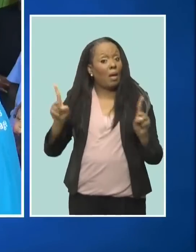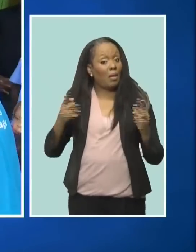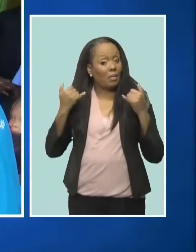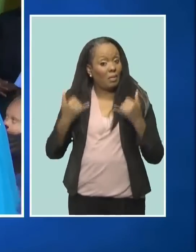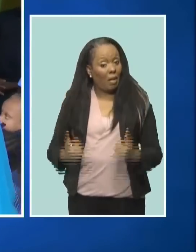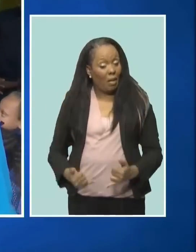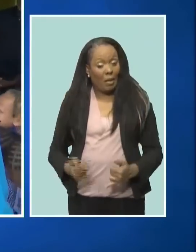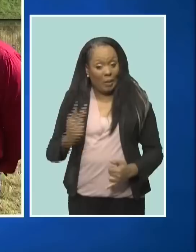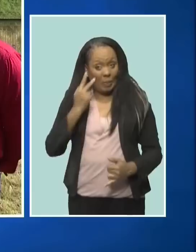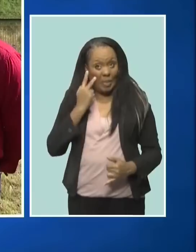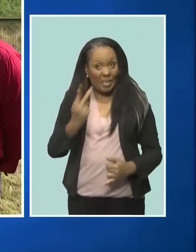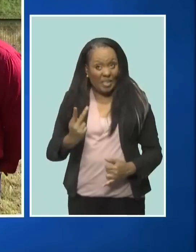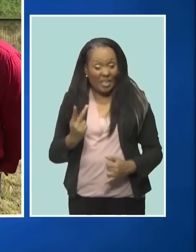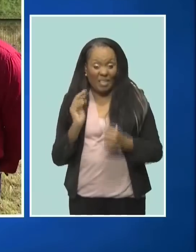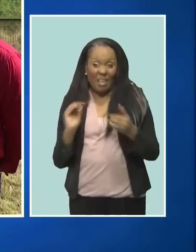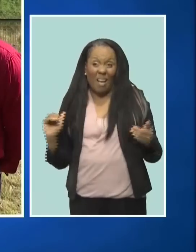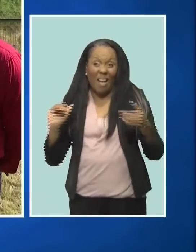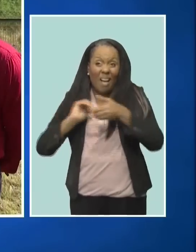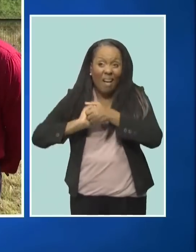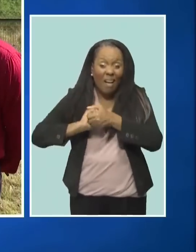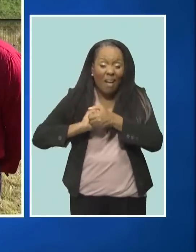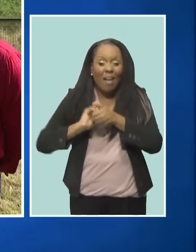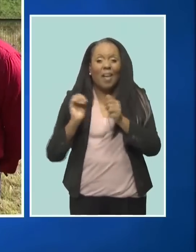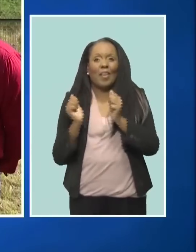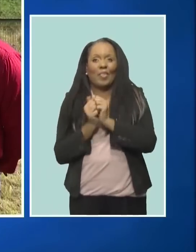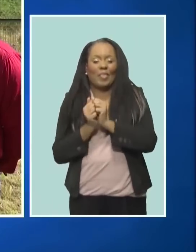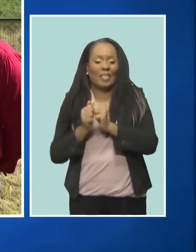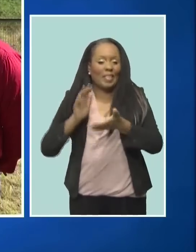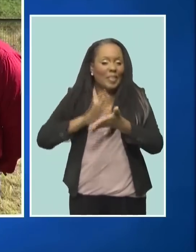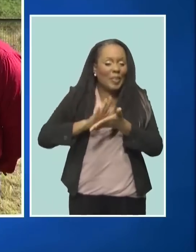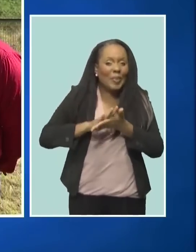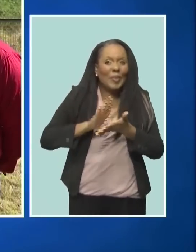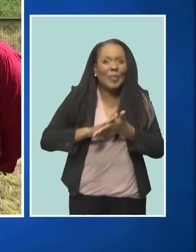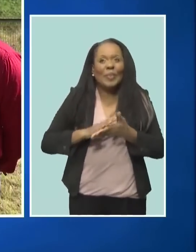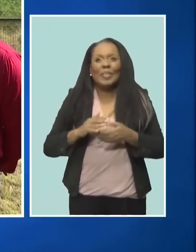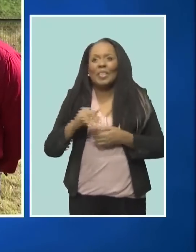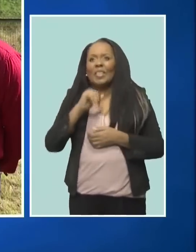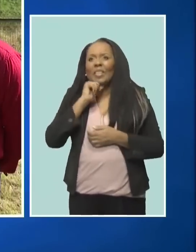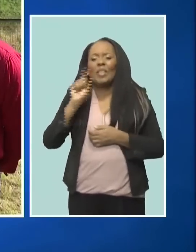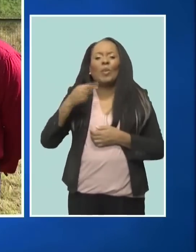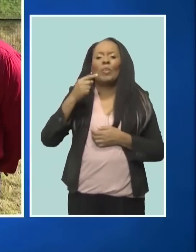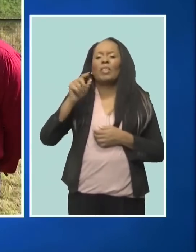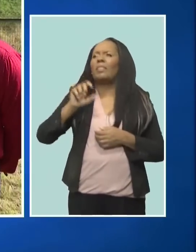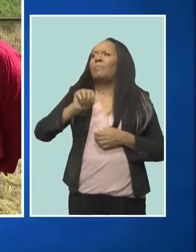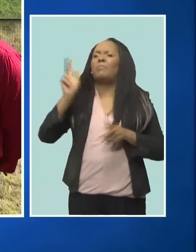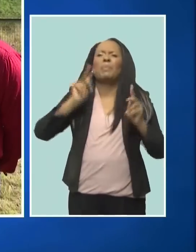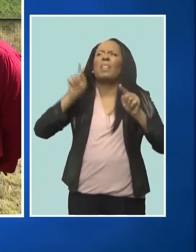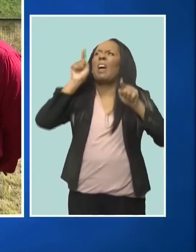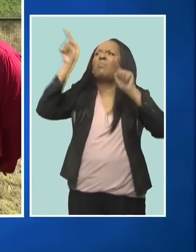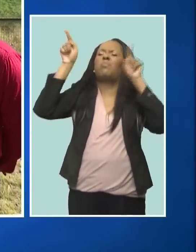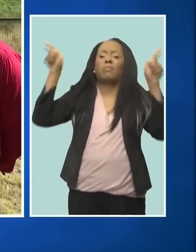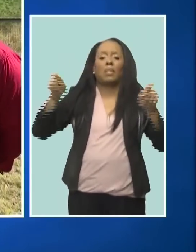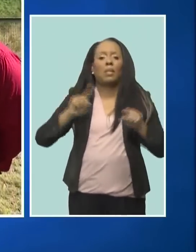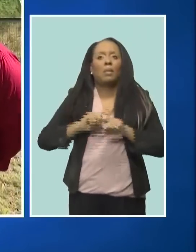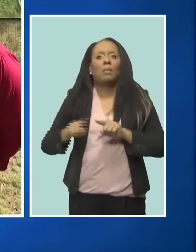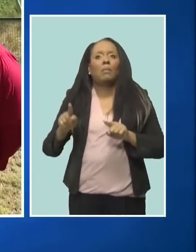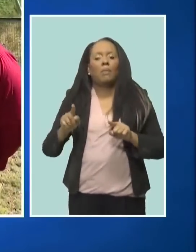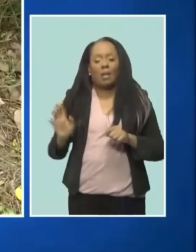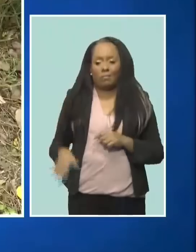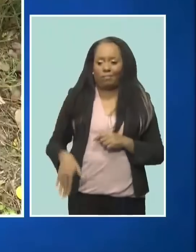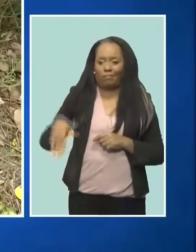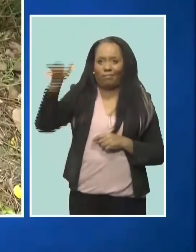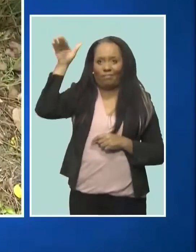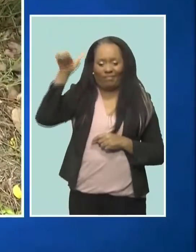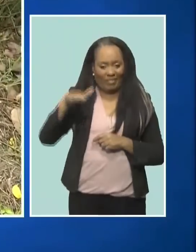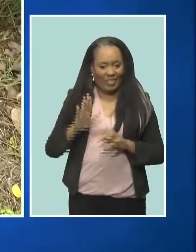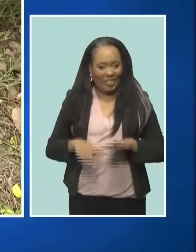we've seen, as today, the tree planting ceremony, it's not only about who has gone, but it's about who's to come. At